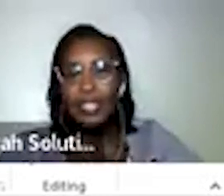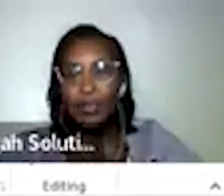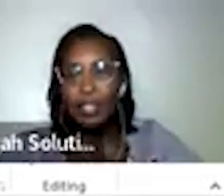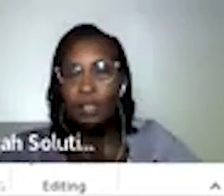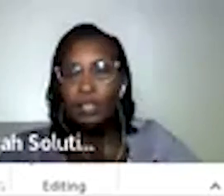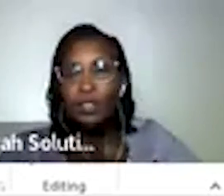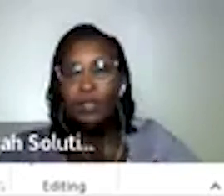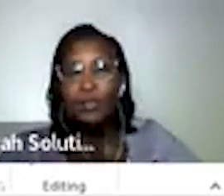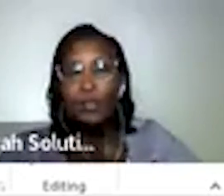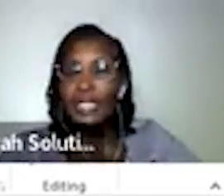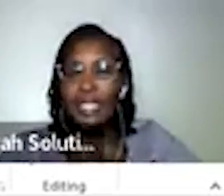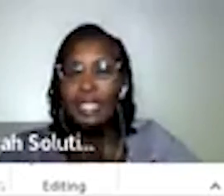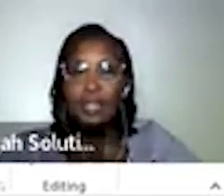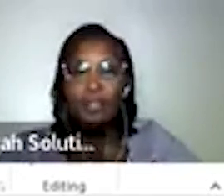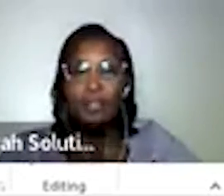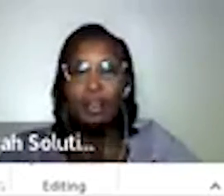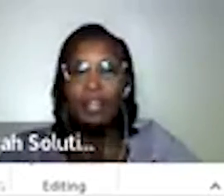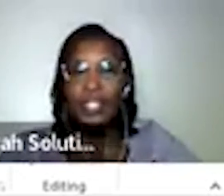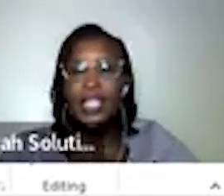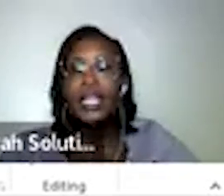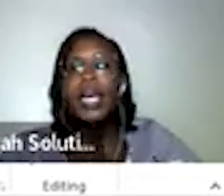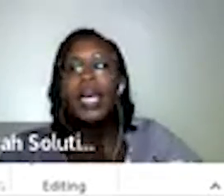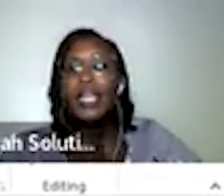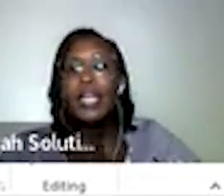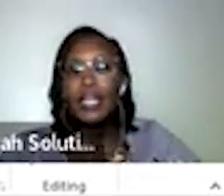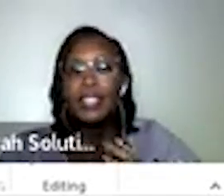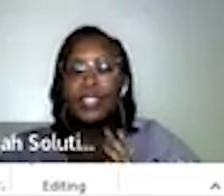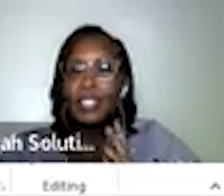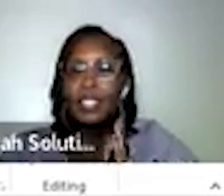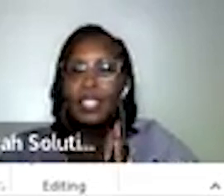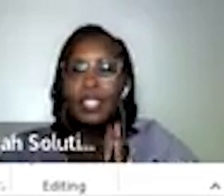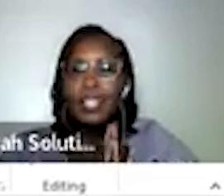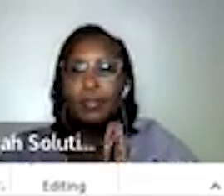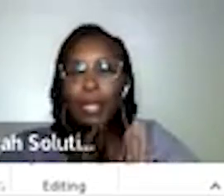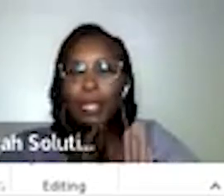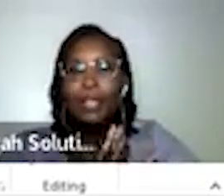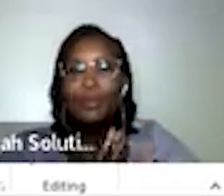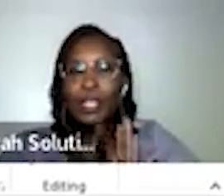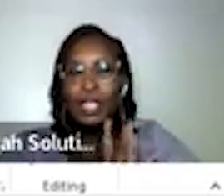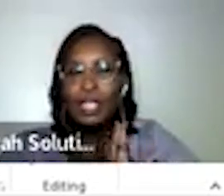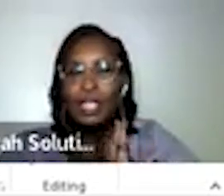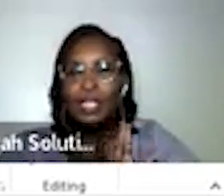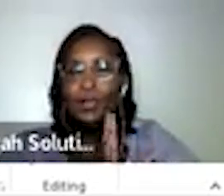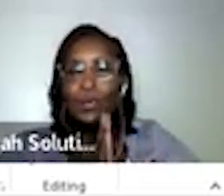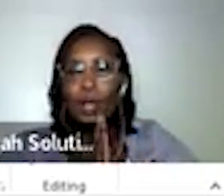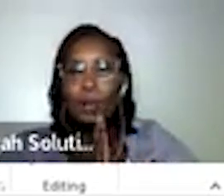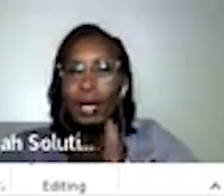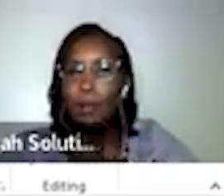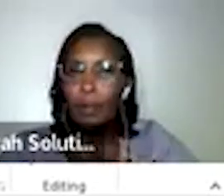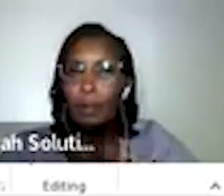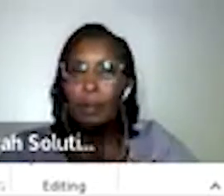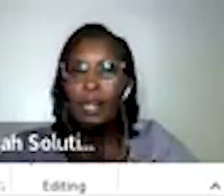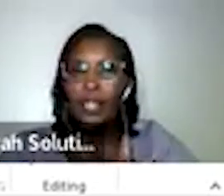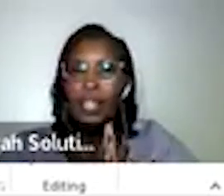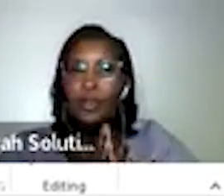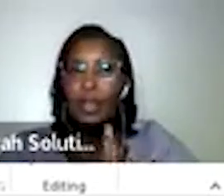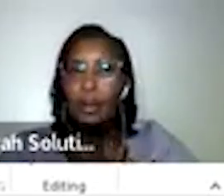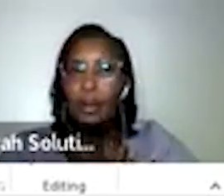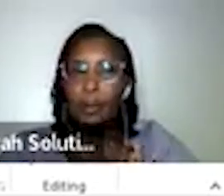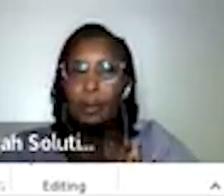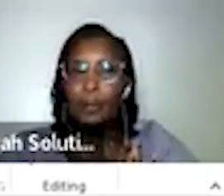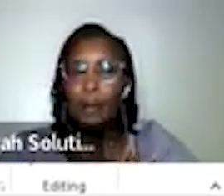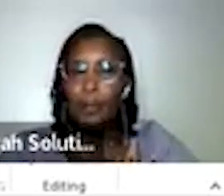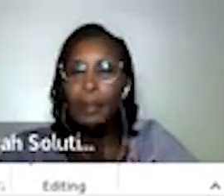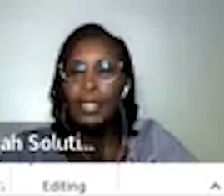take advantage of the offer. It's going for only 6,500. And just, by the way, if you take this, you become a better manager,